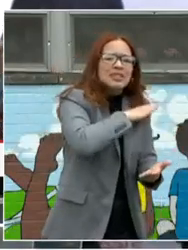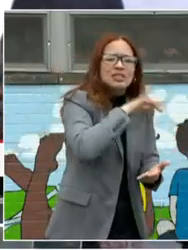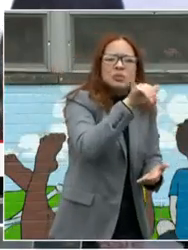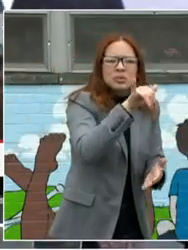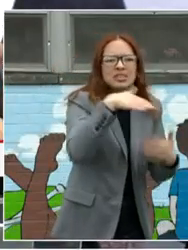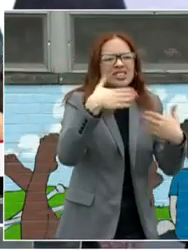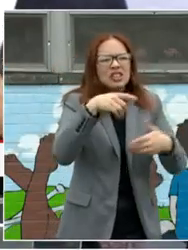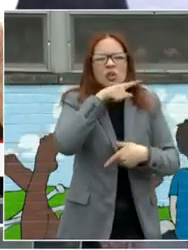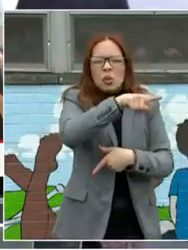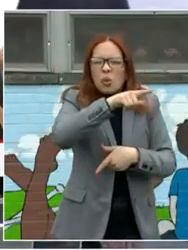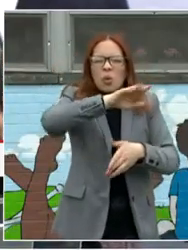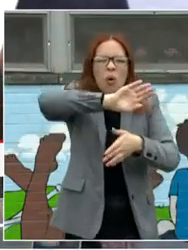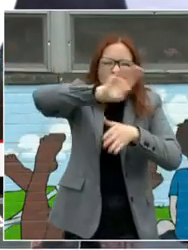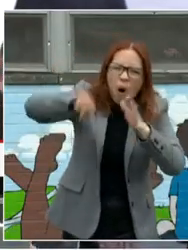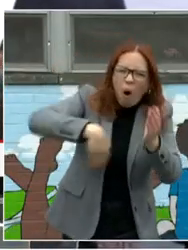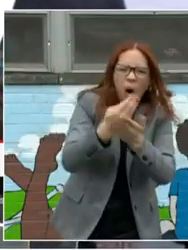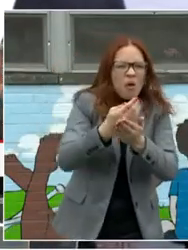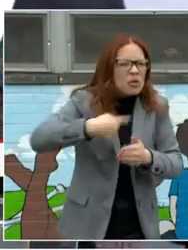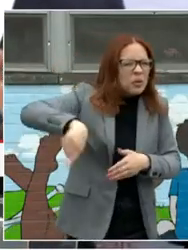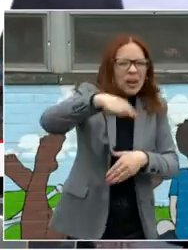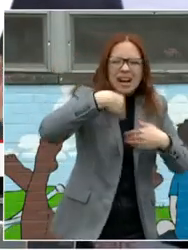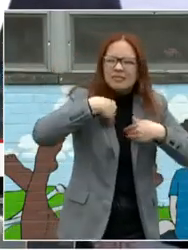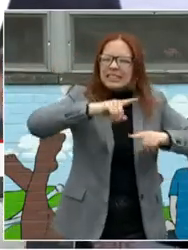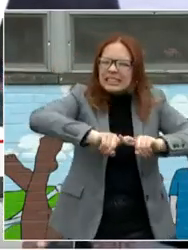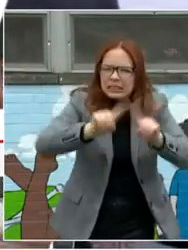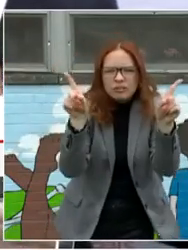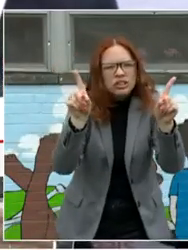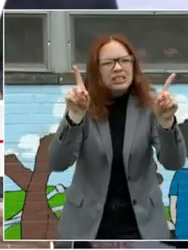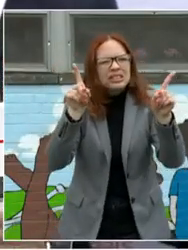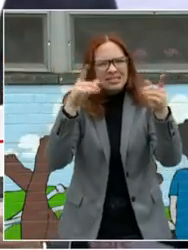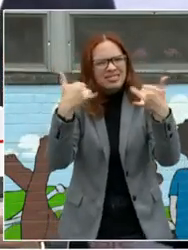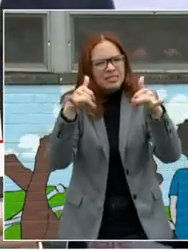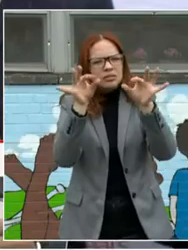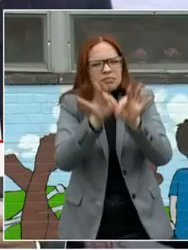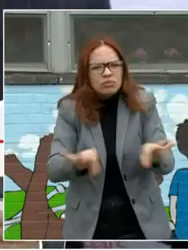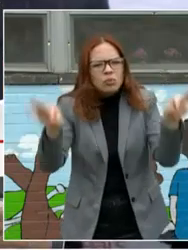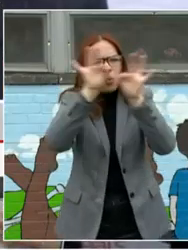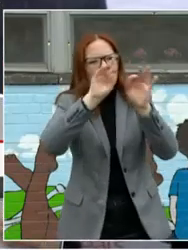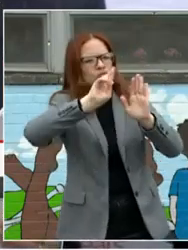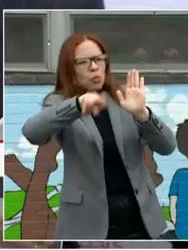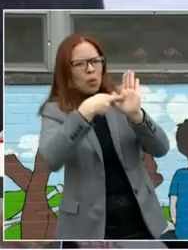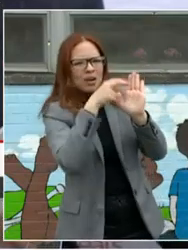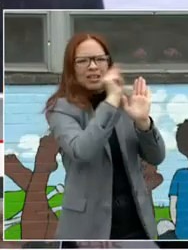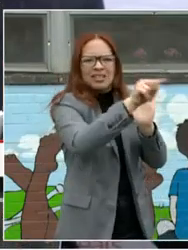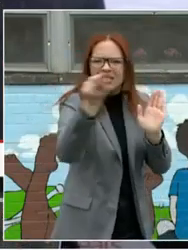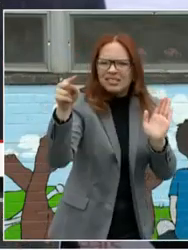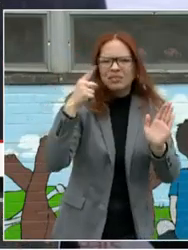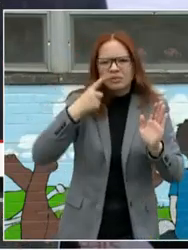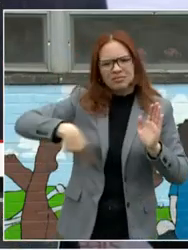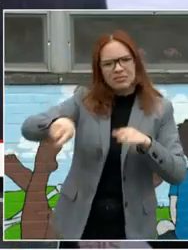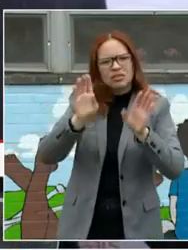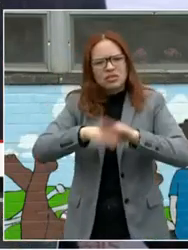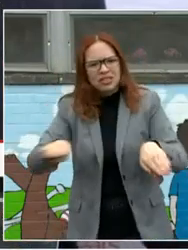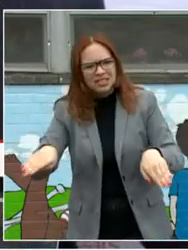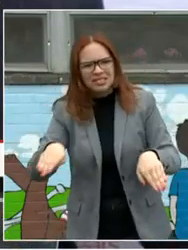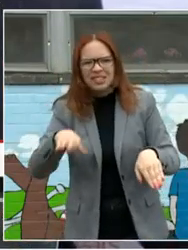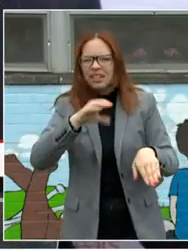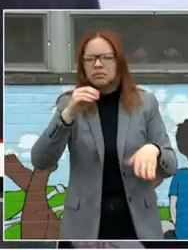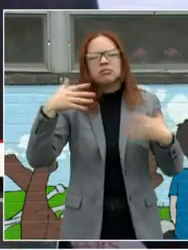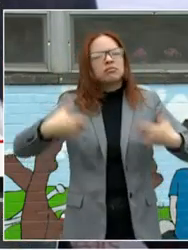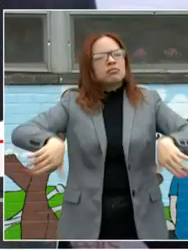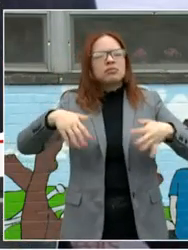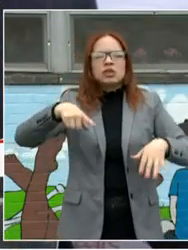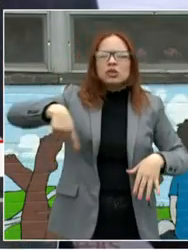all have different and important roles, but together we truly, truly are making sure that our children have just an amazing shot at an